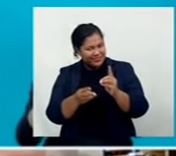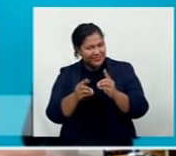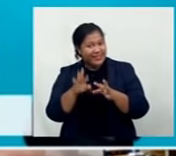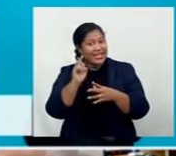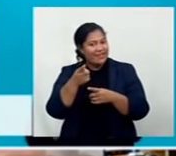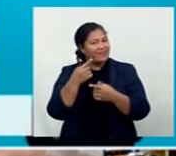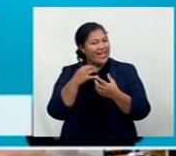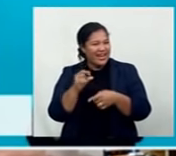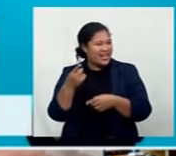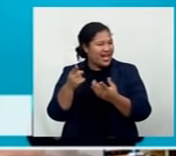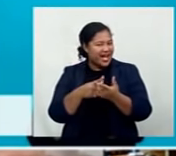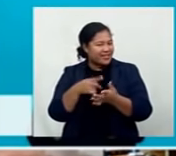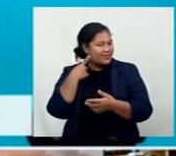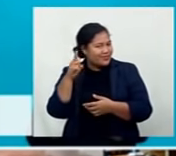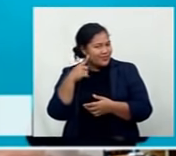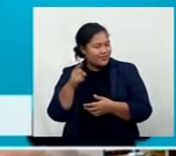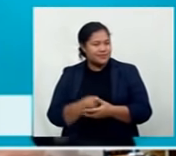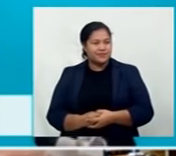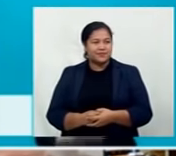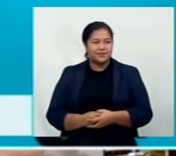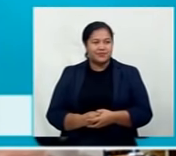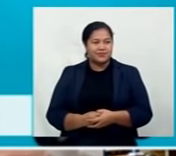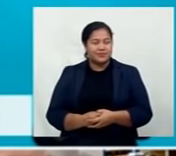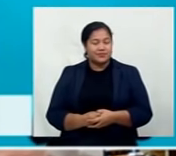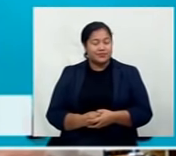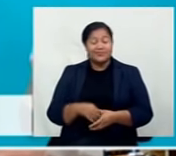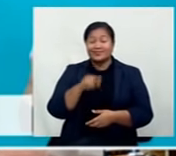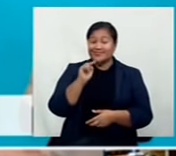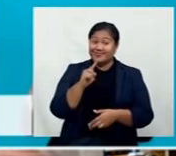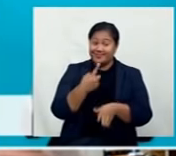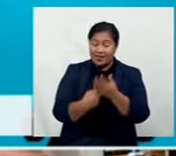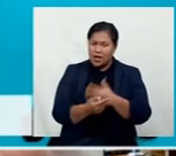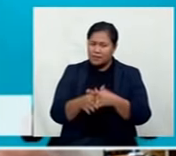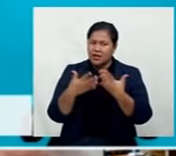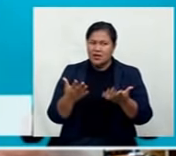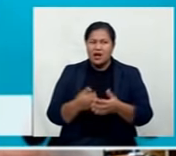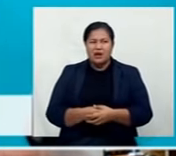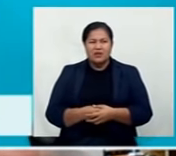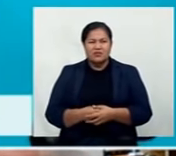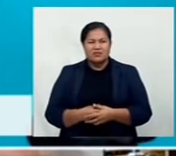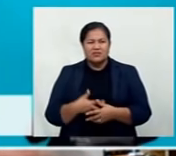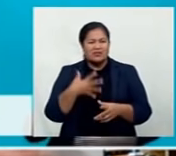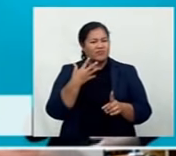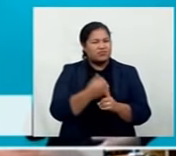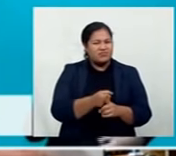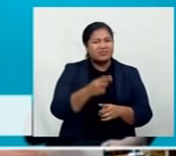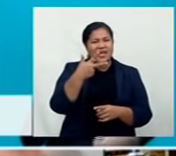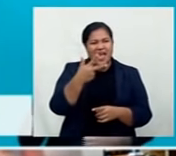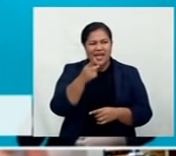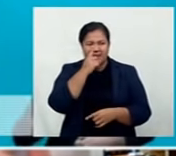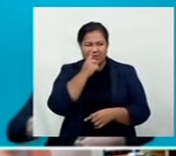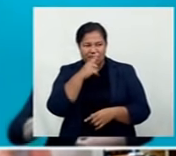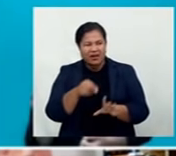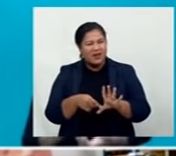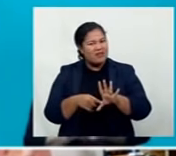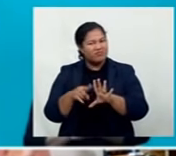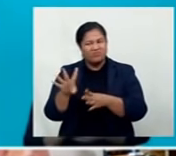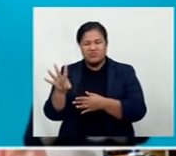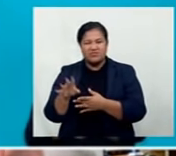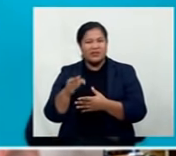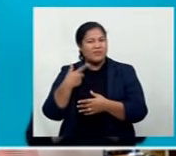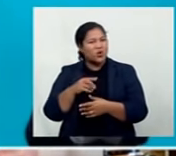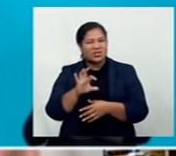any. That incident that now affects the 8 soldiers that have now been discharged is not going to happen again,